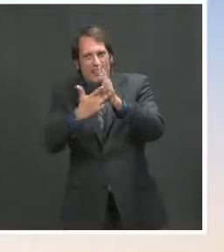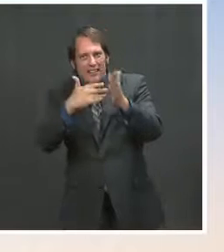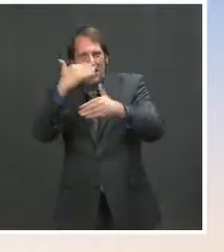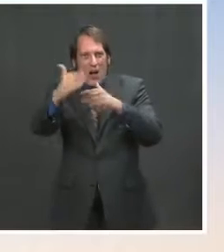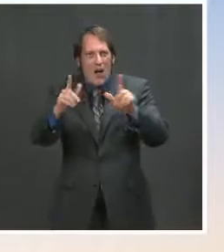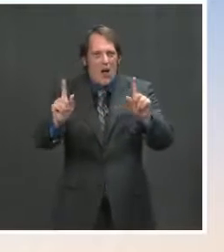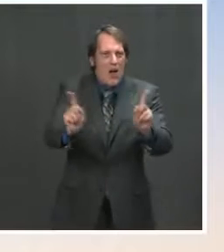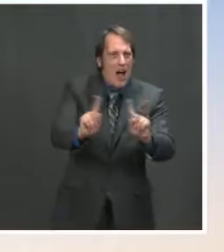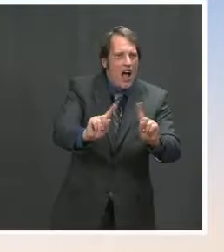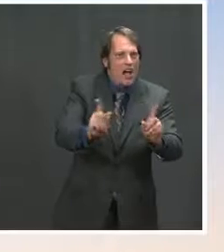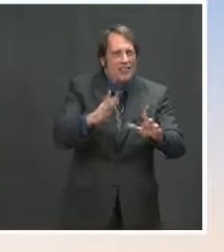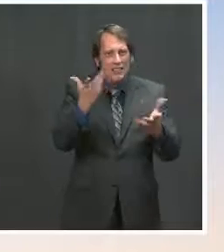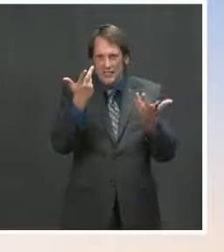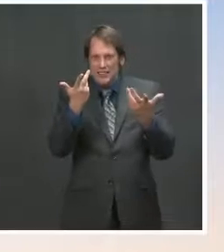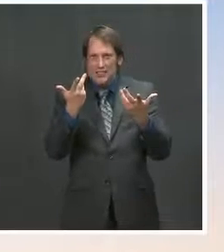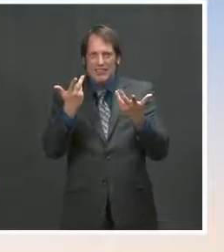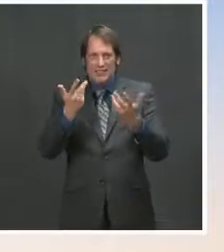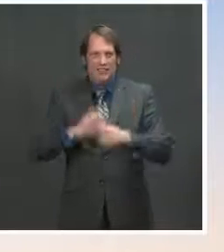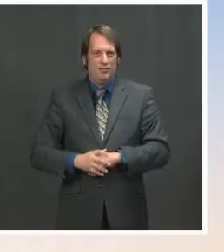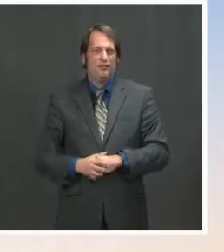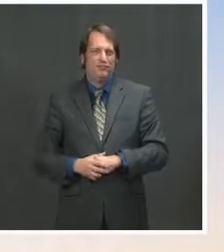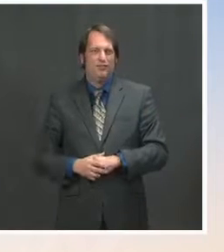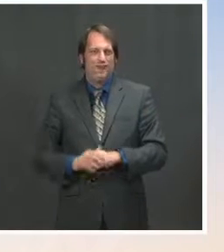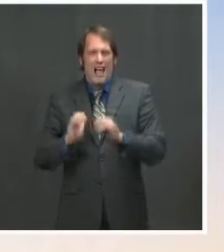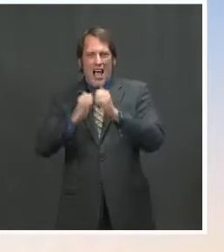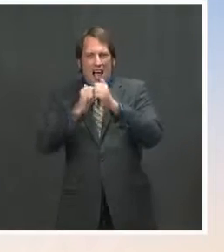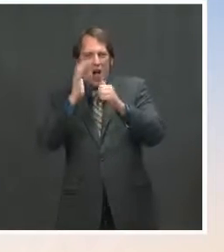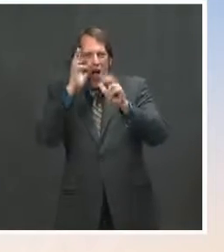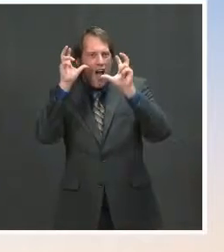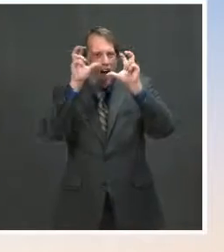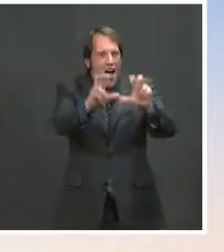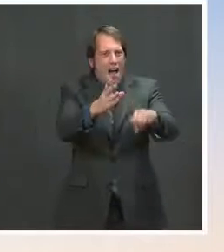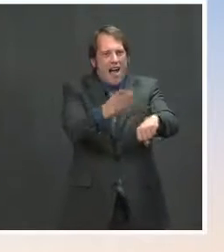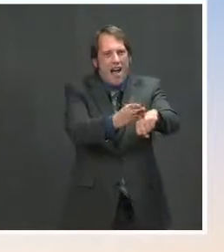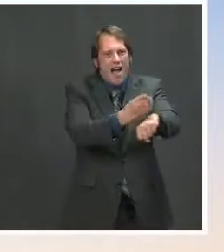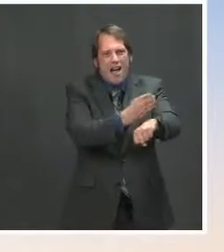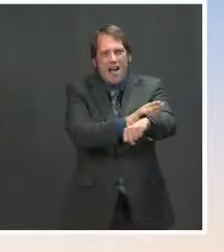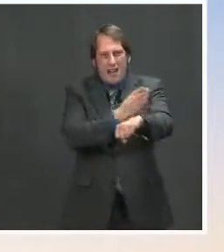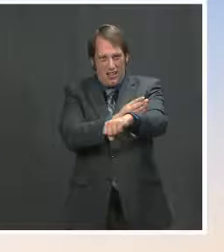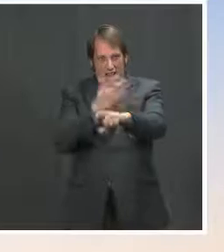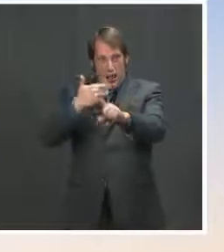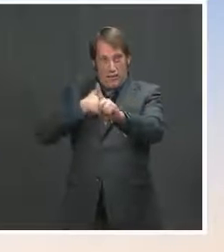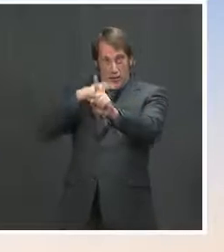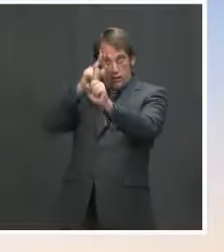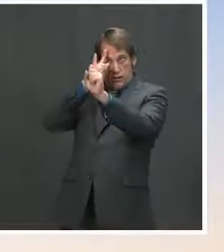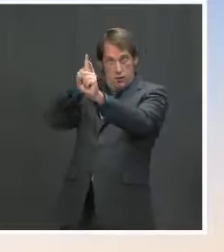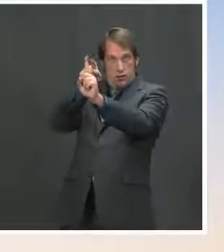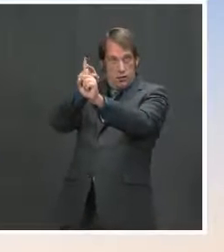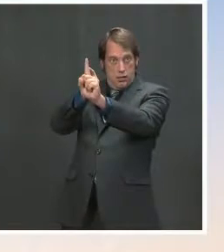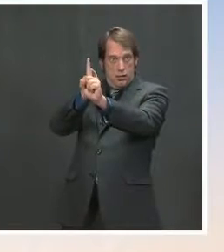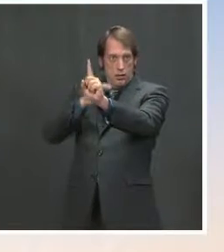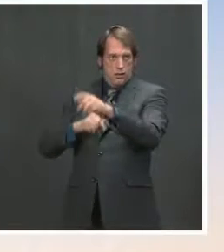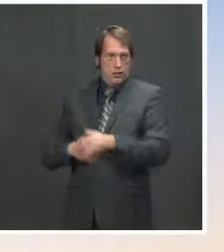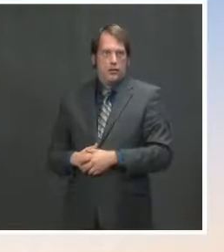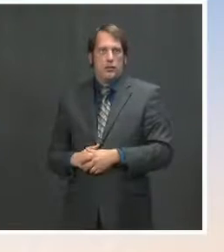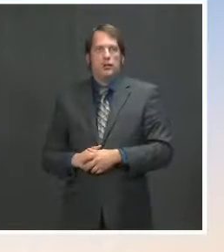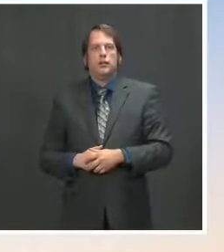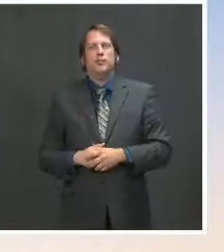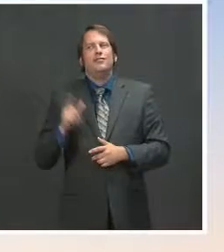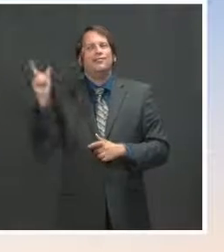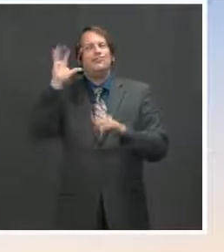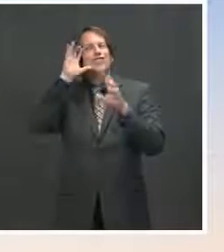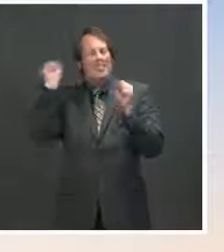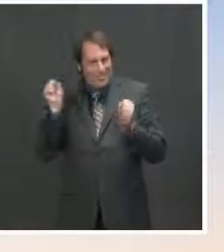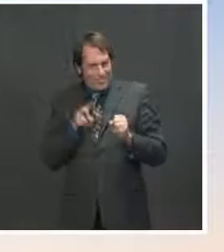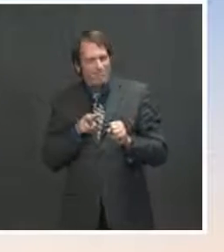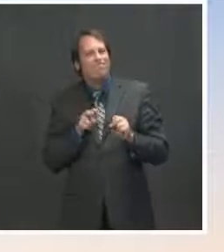where we're also able to meet our targets that we'll set. So he thinks of them as in lockstep,